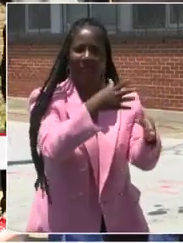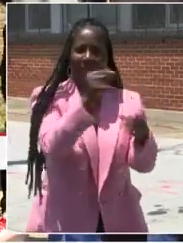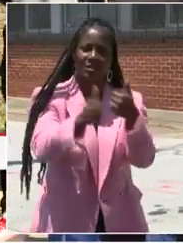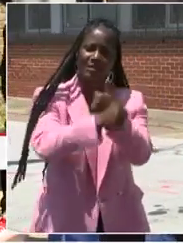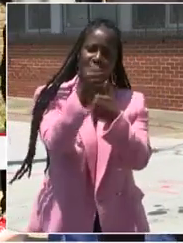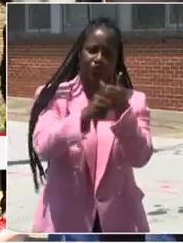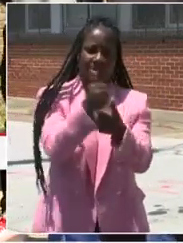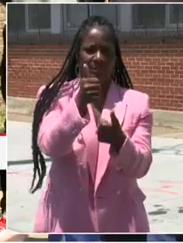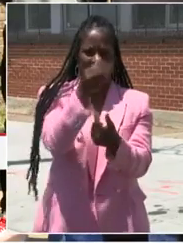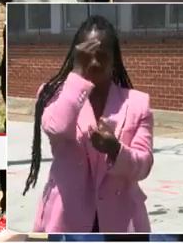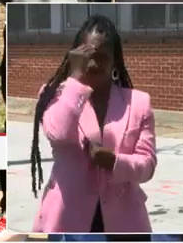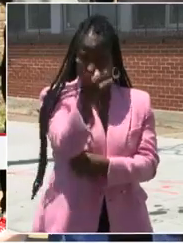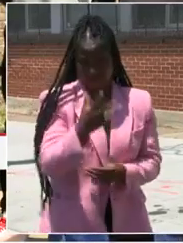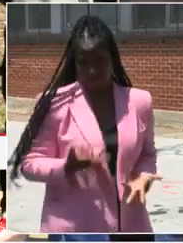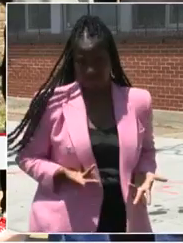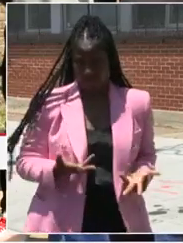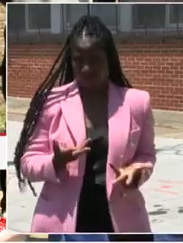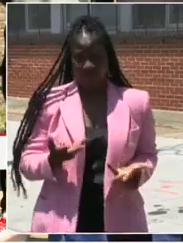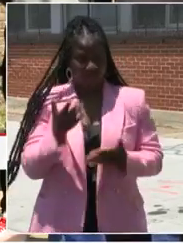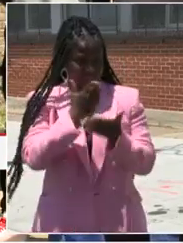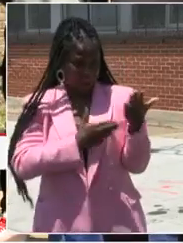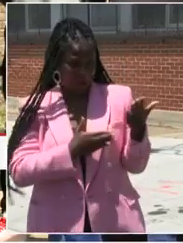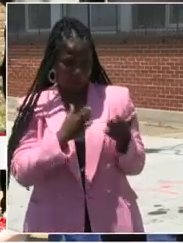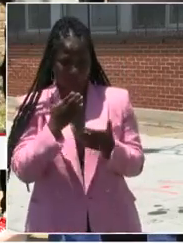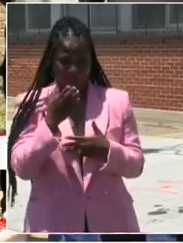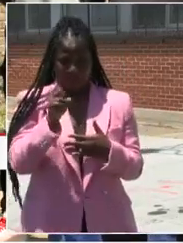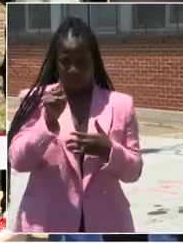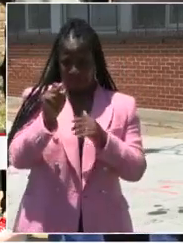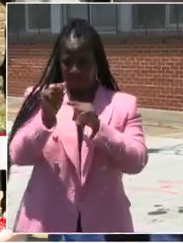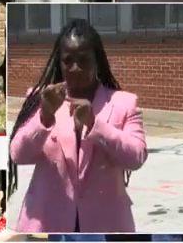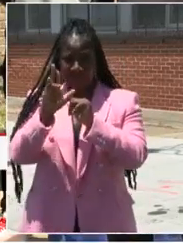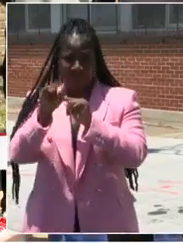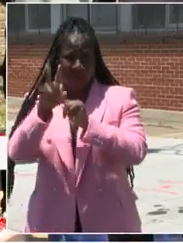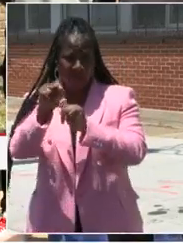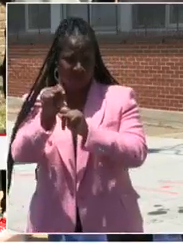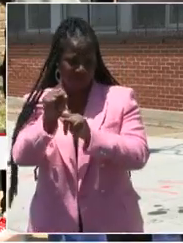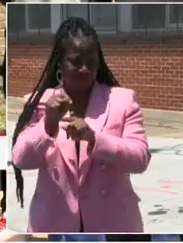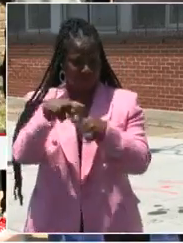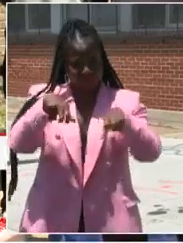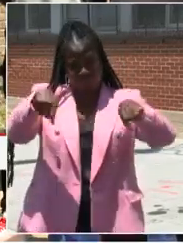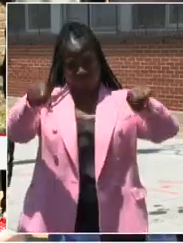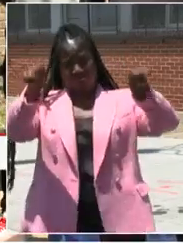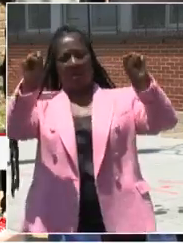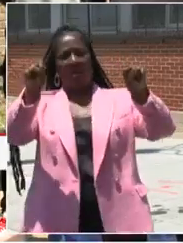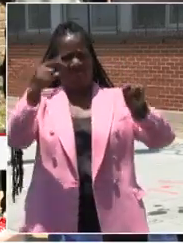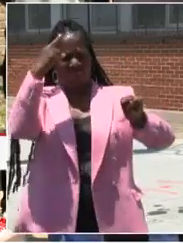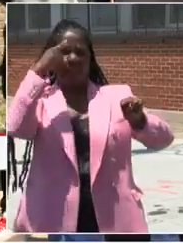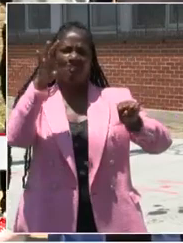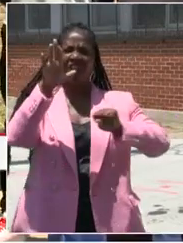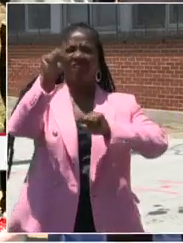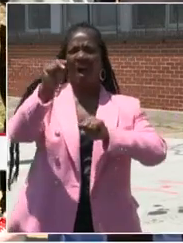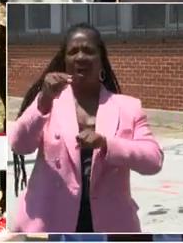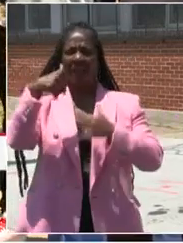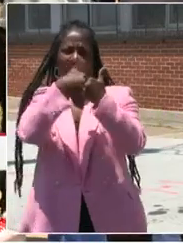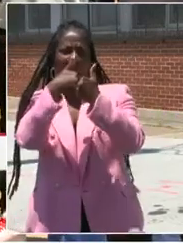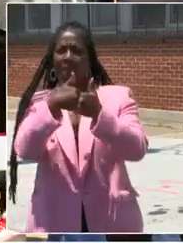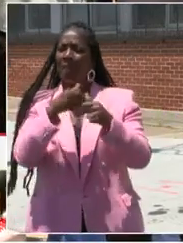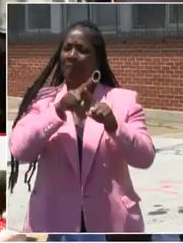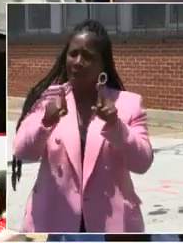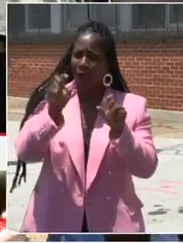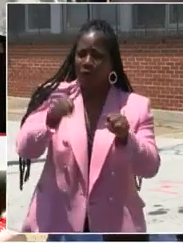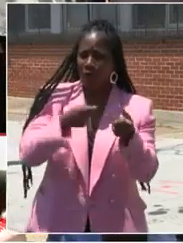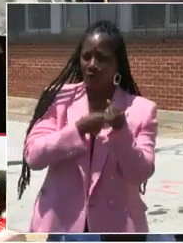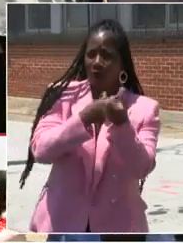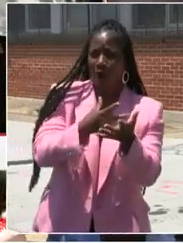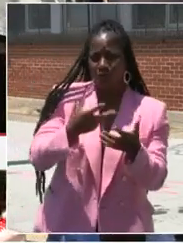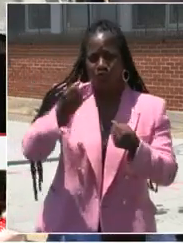dangerous. Some of the stunts that we see people doing, they think it's fun and games, but it could cause a driver or a pedestrian